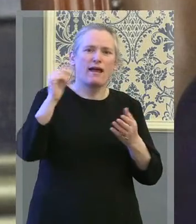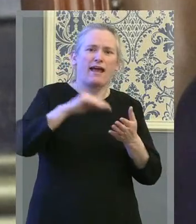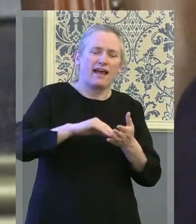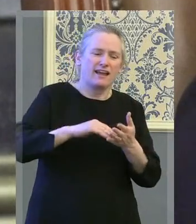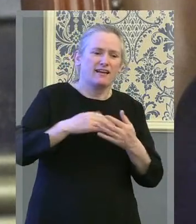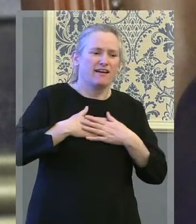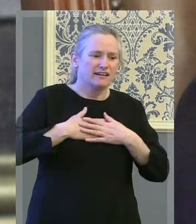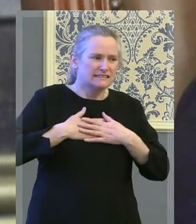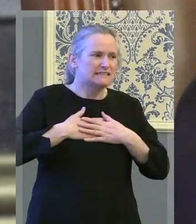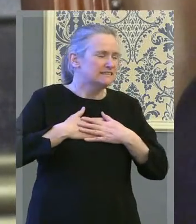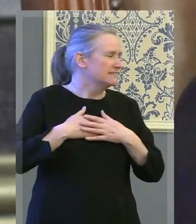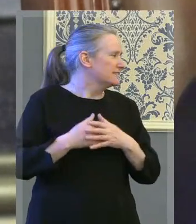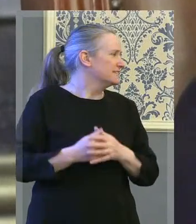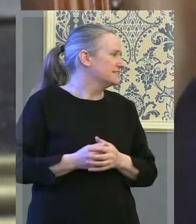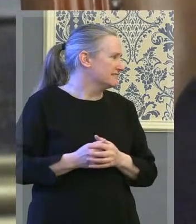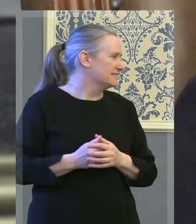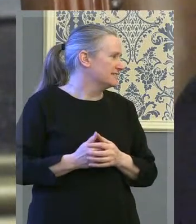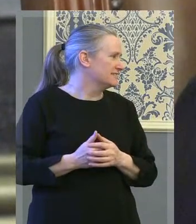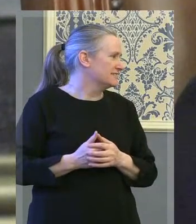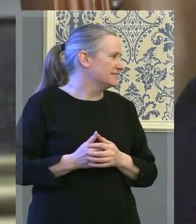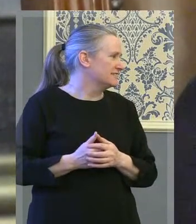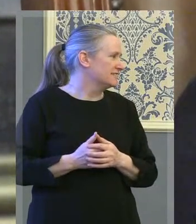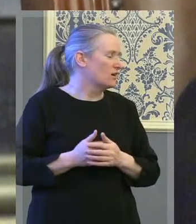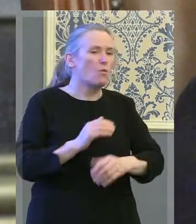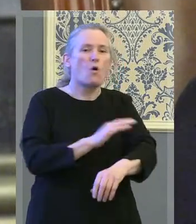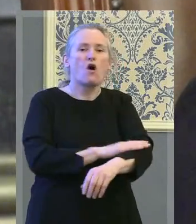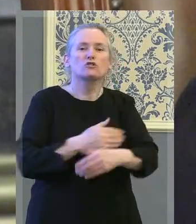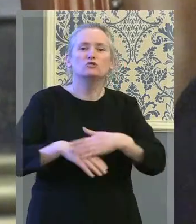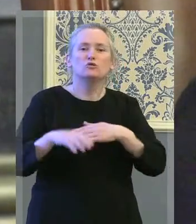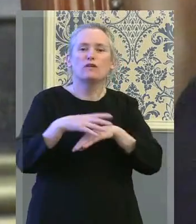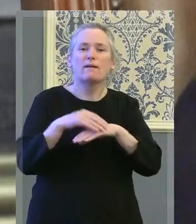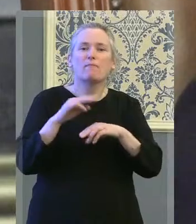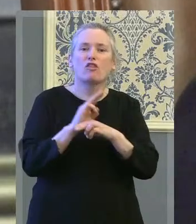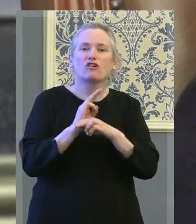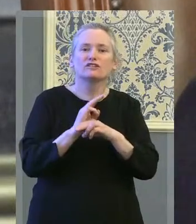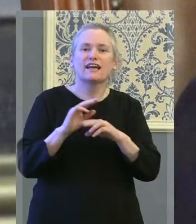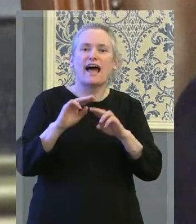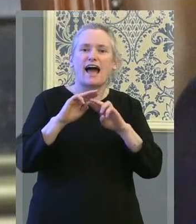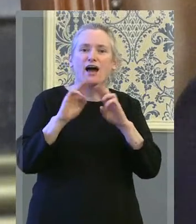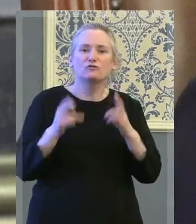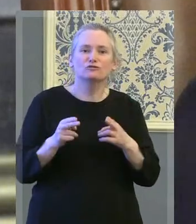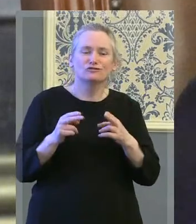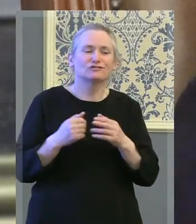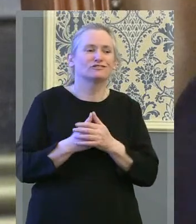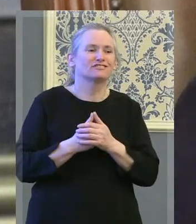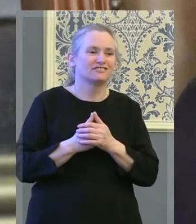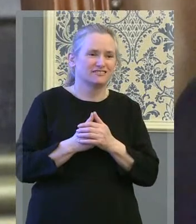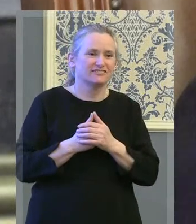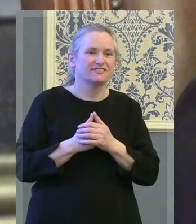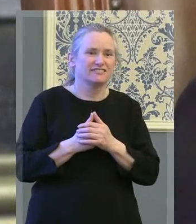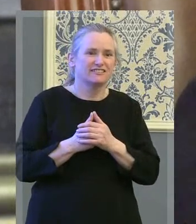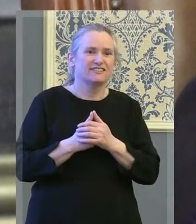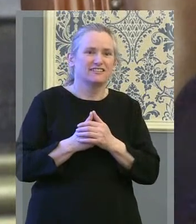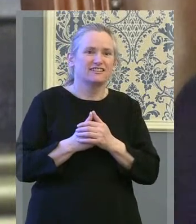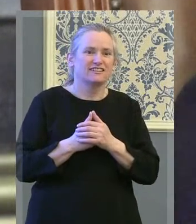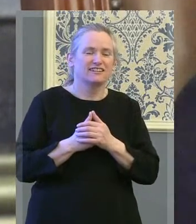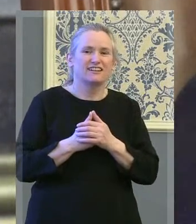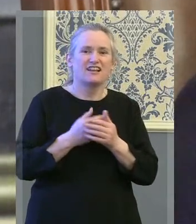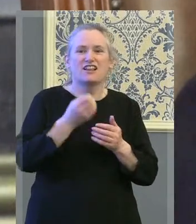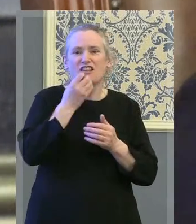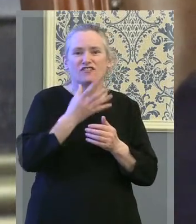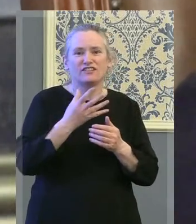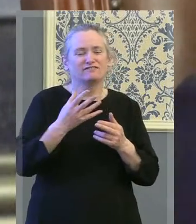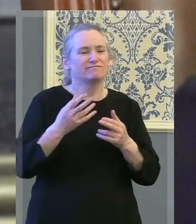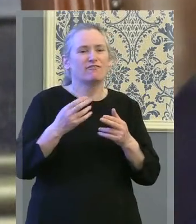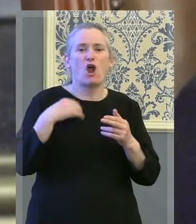felt immediately at home. I walked all the way to my grandmum and granddad's house out in Balnamona. They didn't know I was coming. It was very